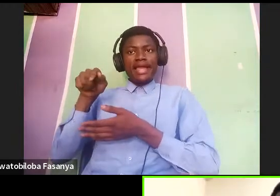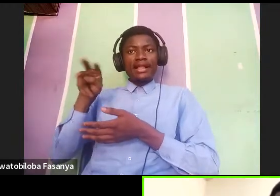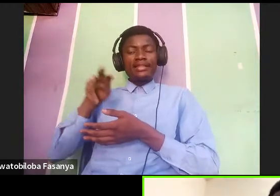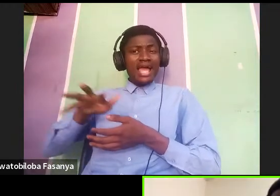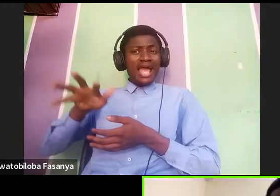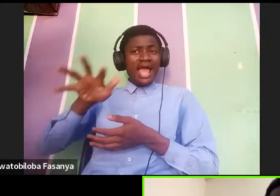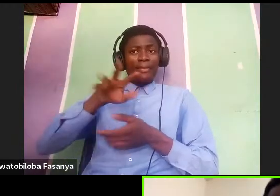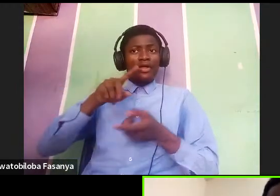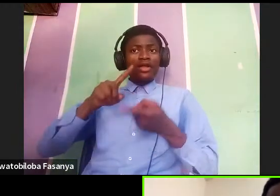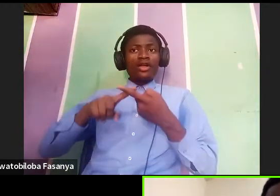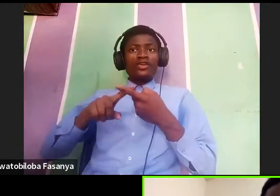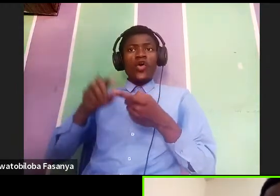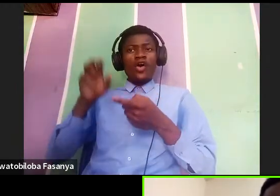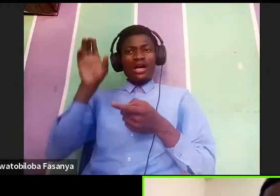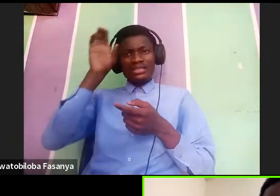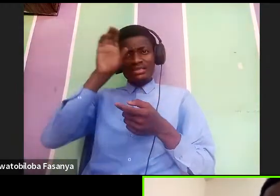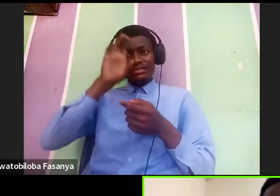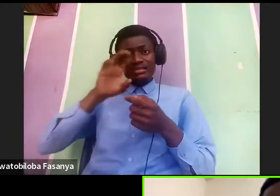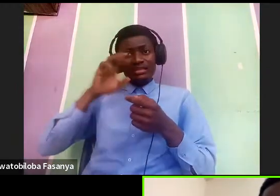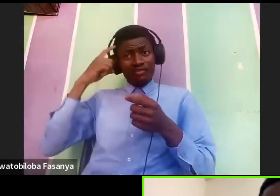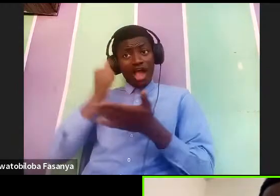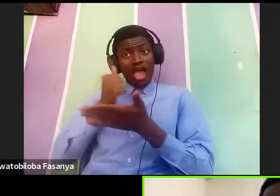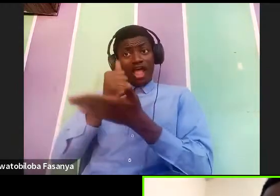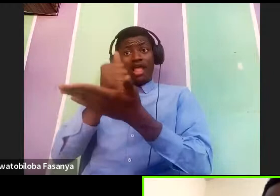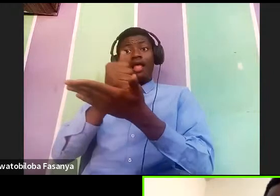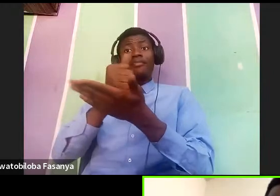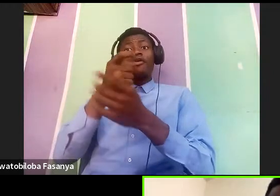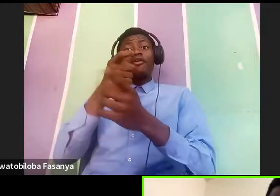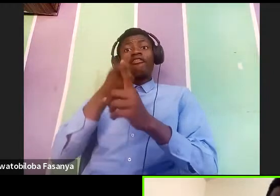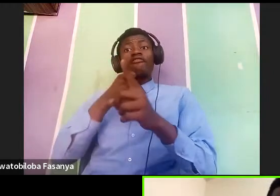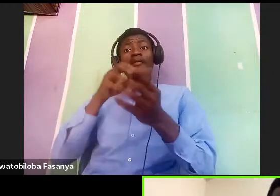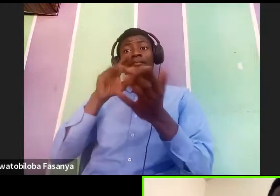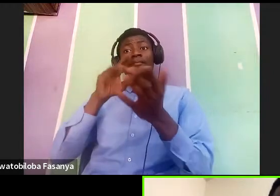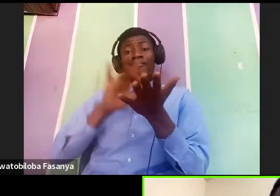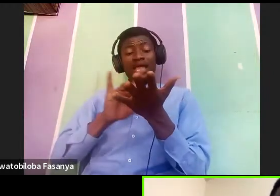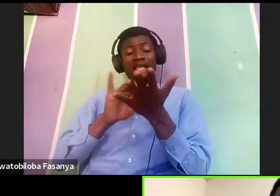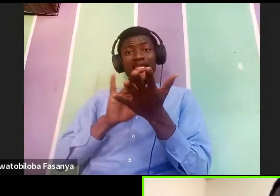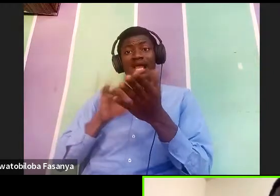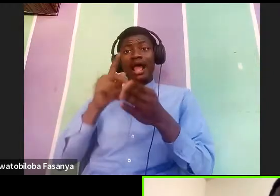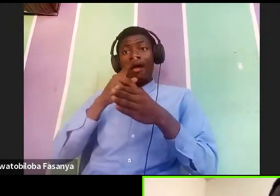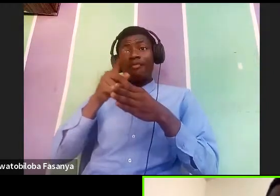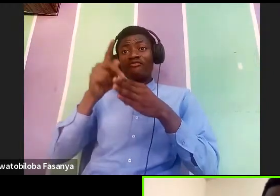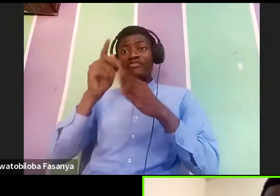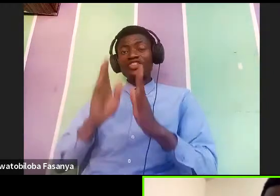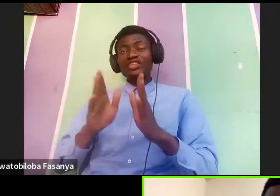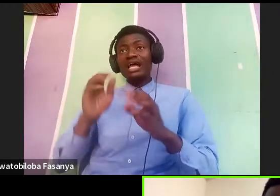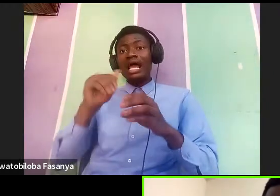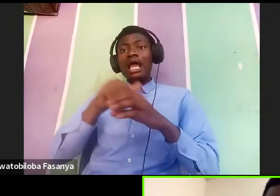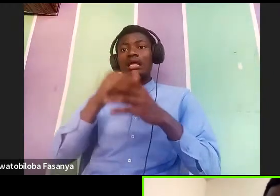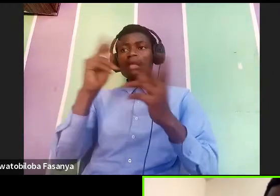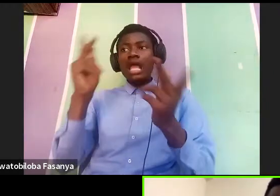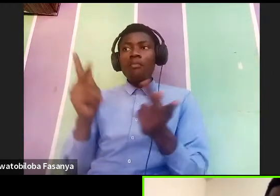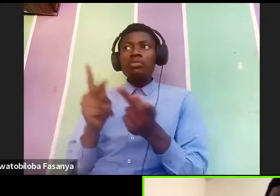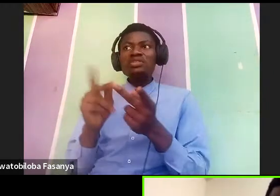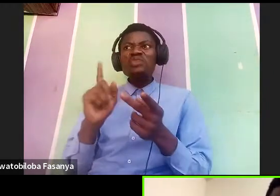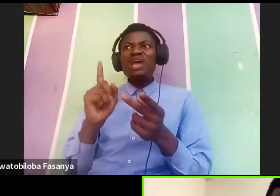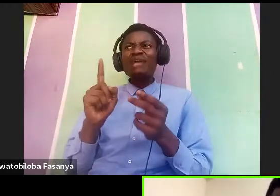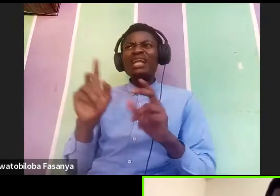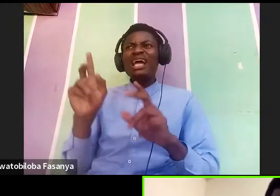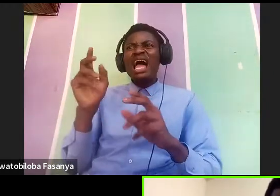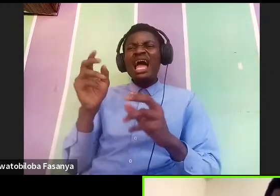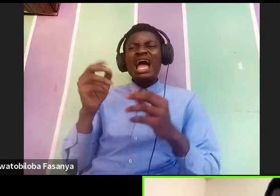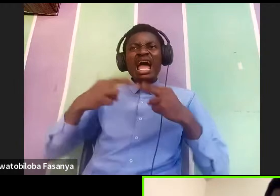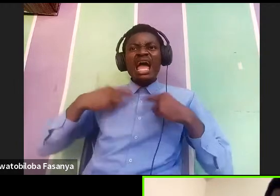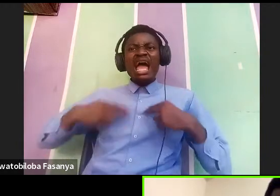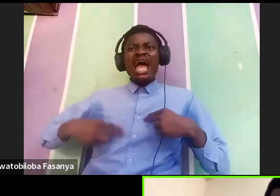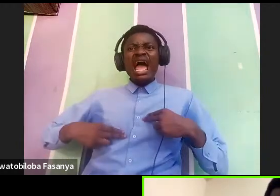you mentioned, in a place where they may not have people who are trained health advisors that can be